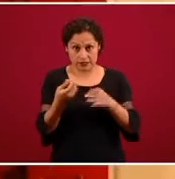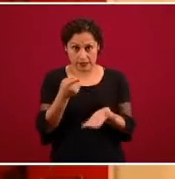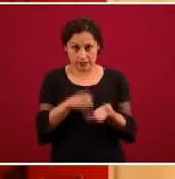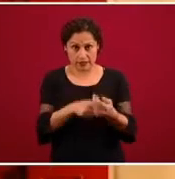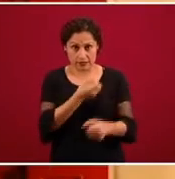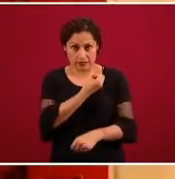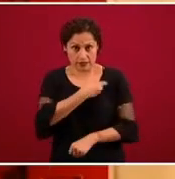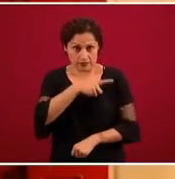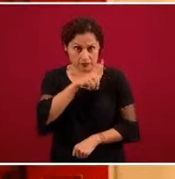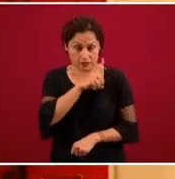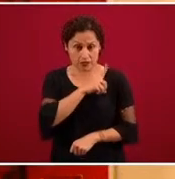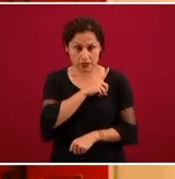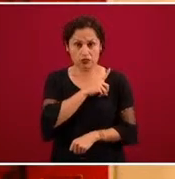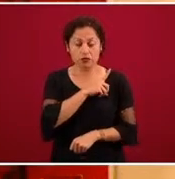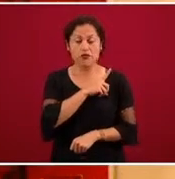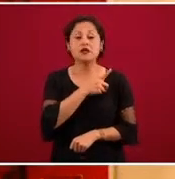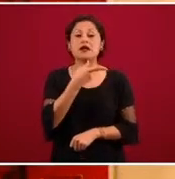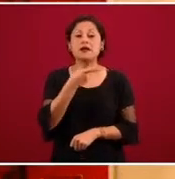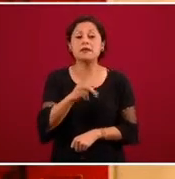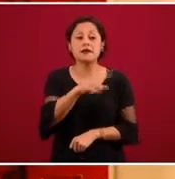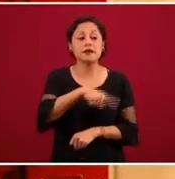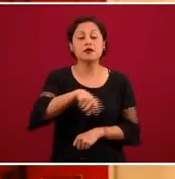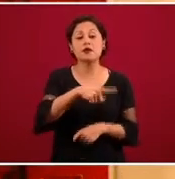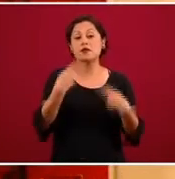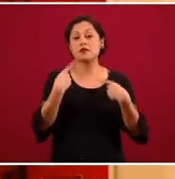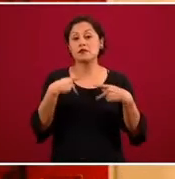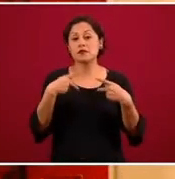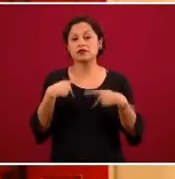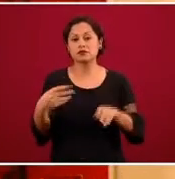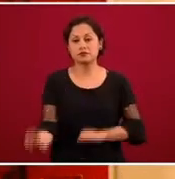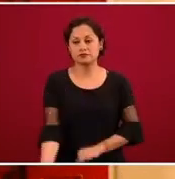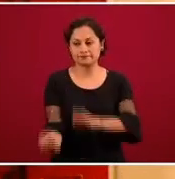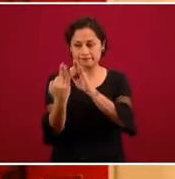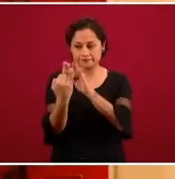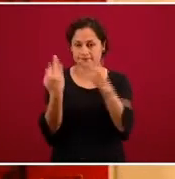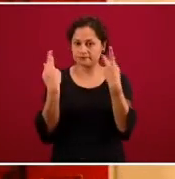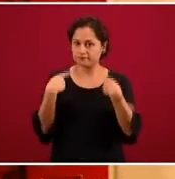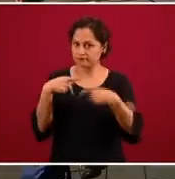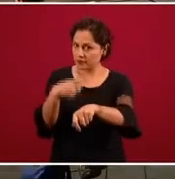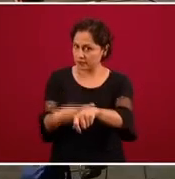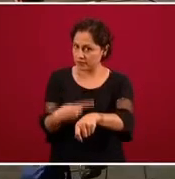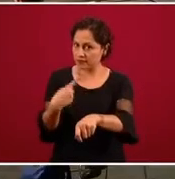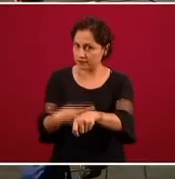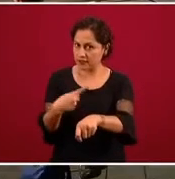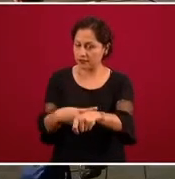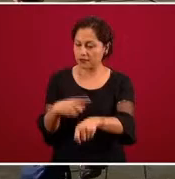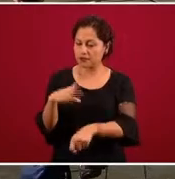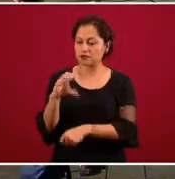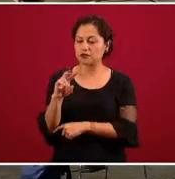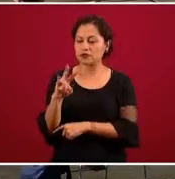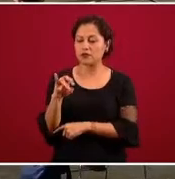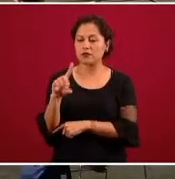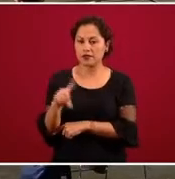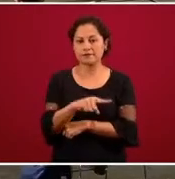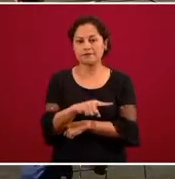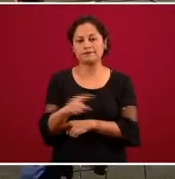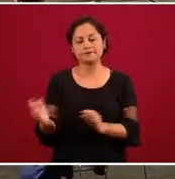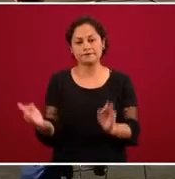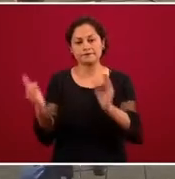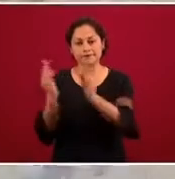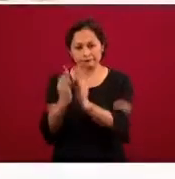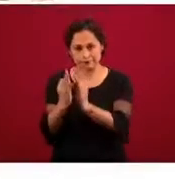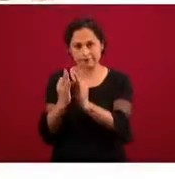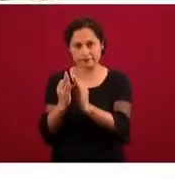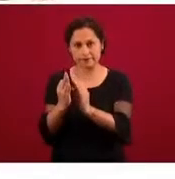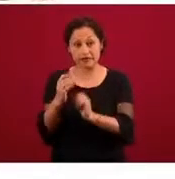available and who are going to be having direct contact with COVID patients, we're going to be giving